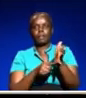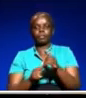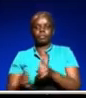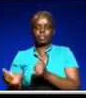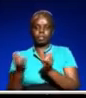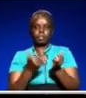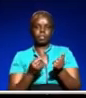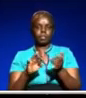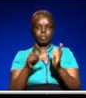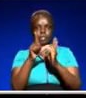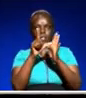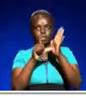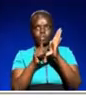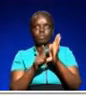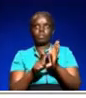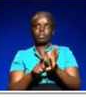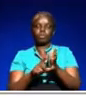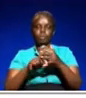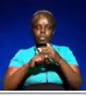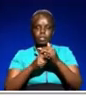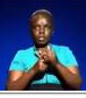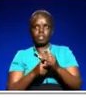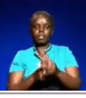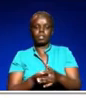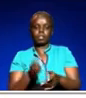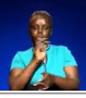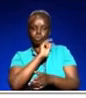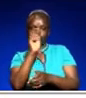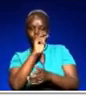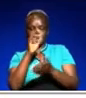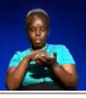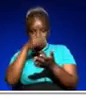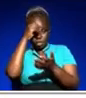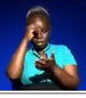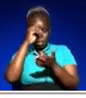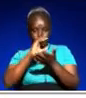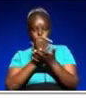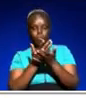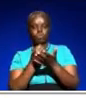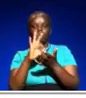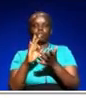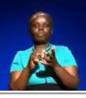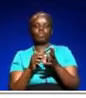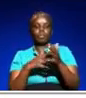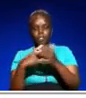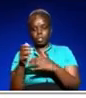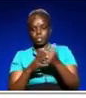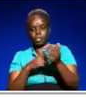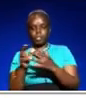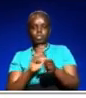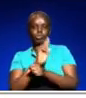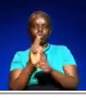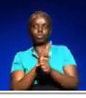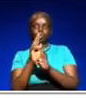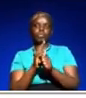Introduction of the lesson. We shall begin by looking at some of the notations that are used in